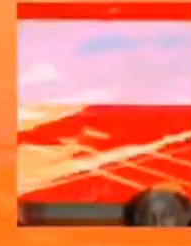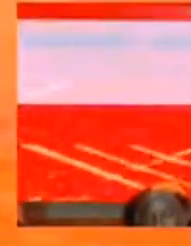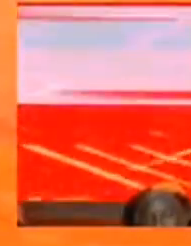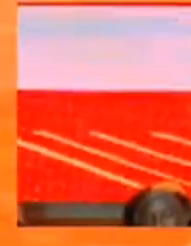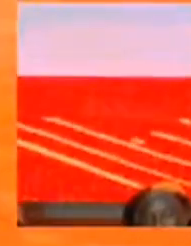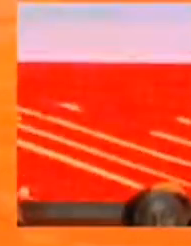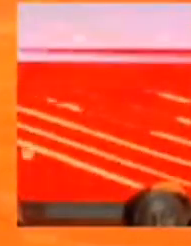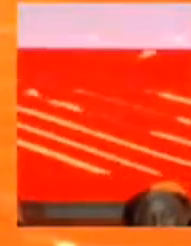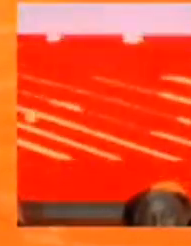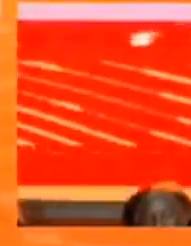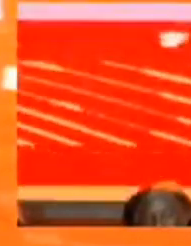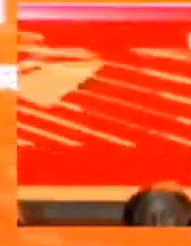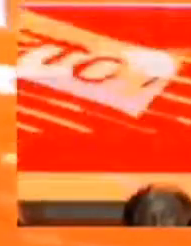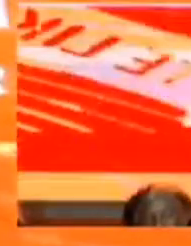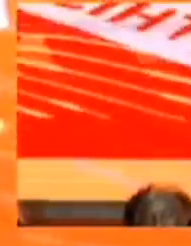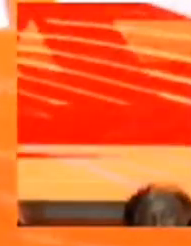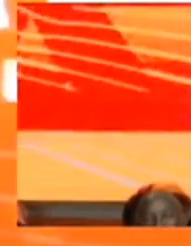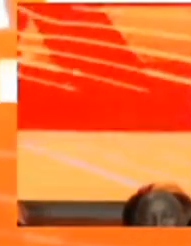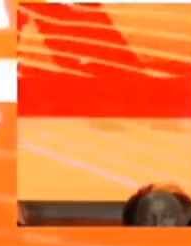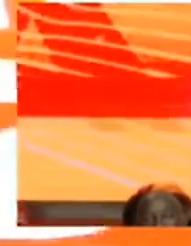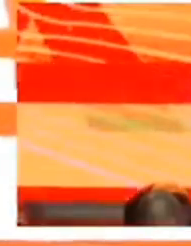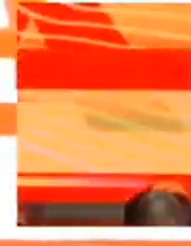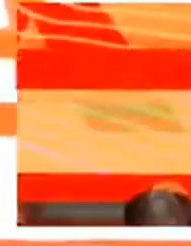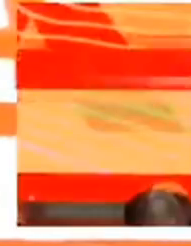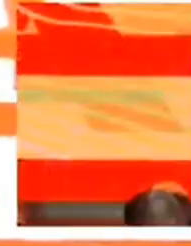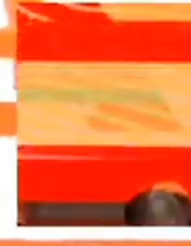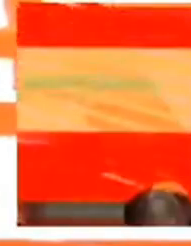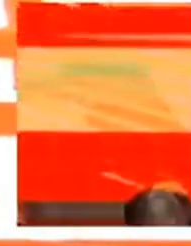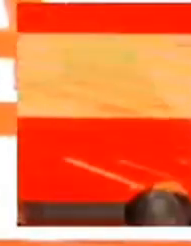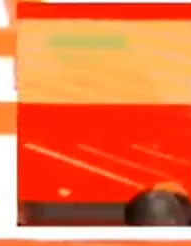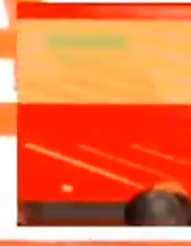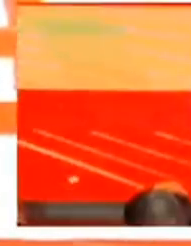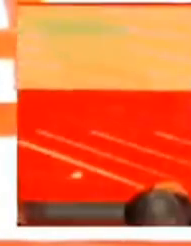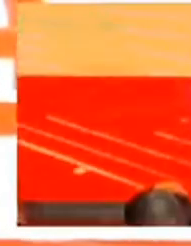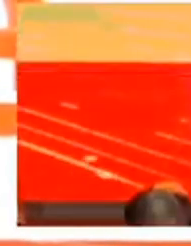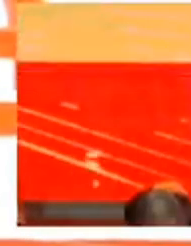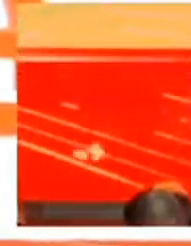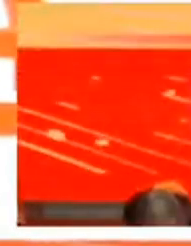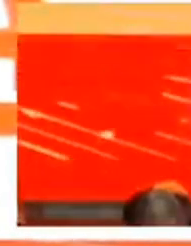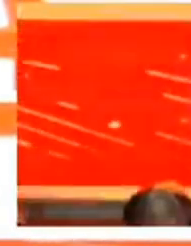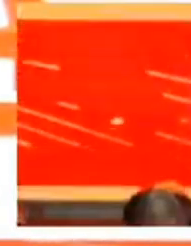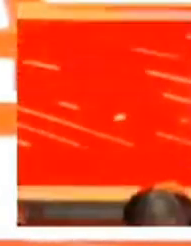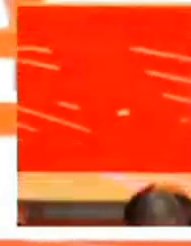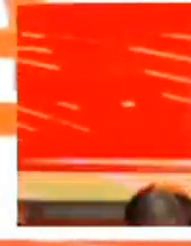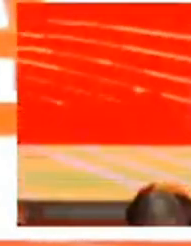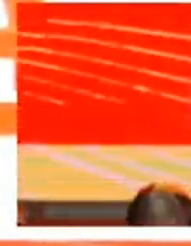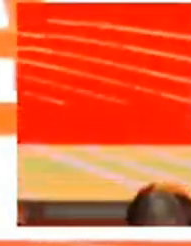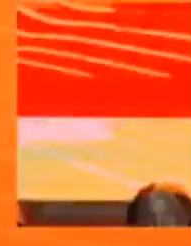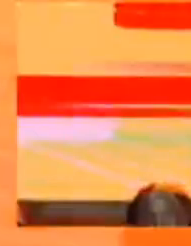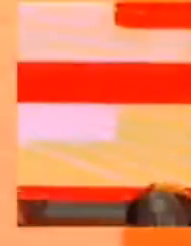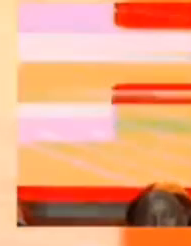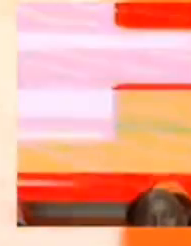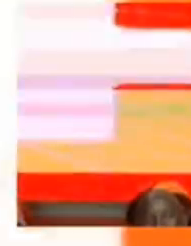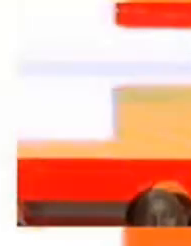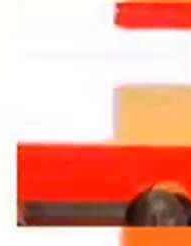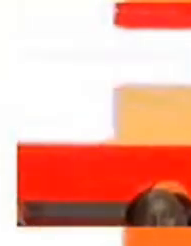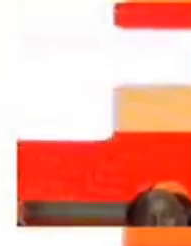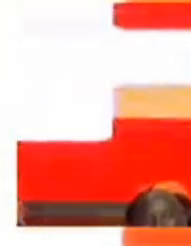is $87 a month. The month of 30 days. That is $2.40 a